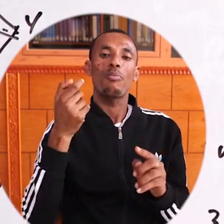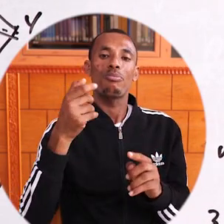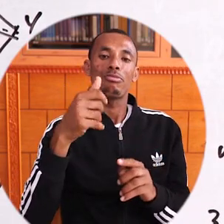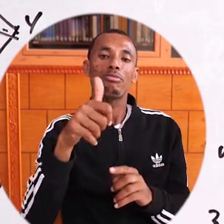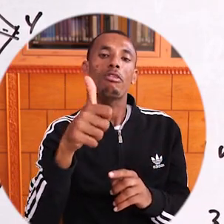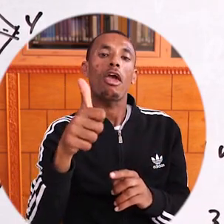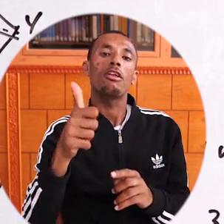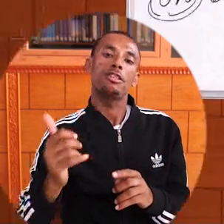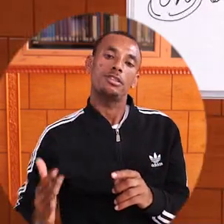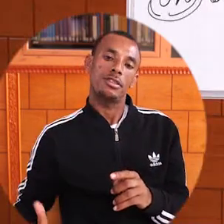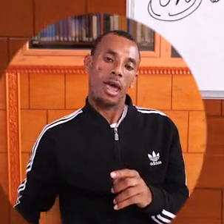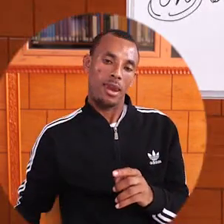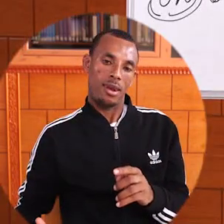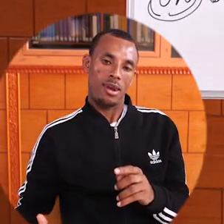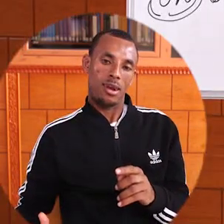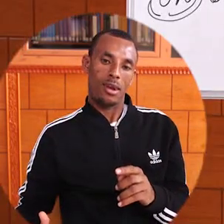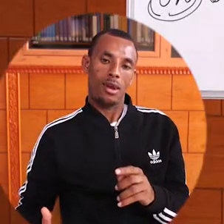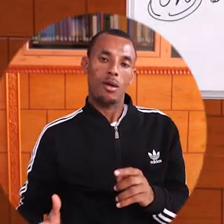10-sided polygon.